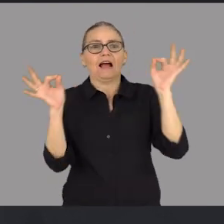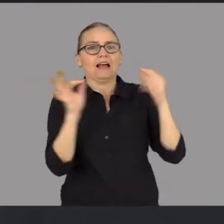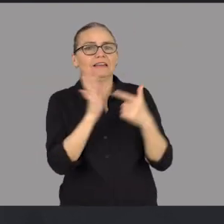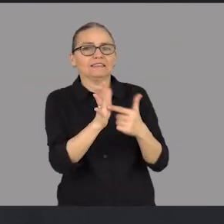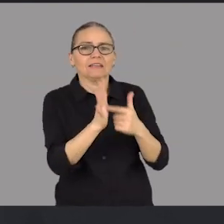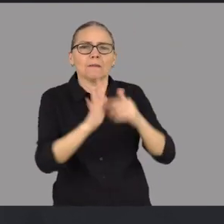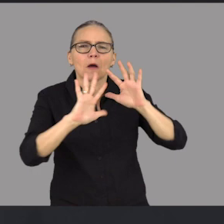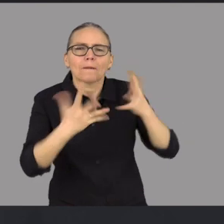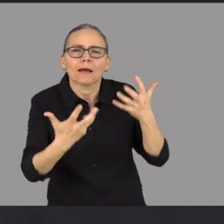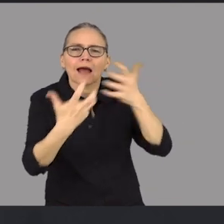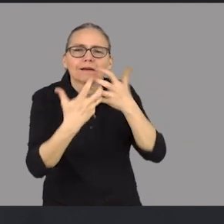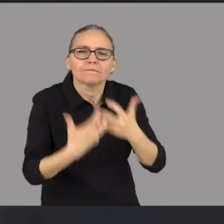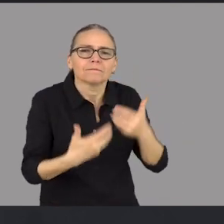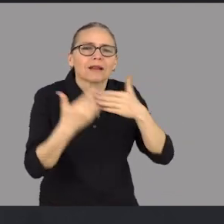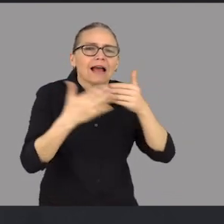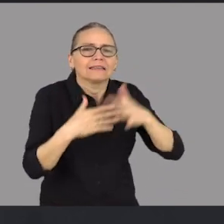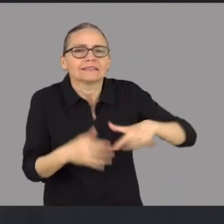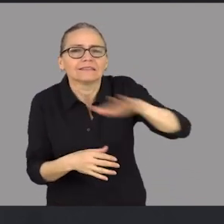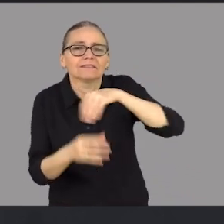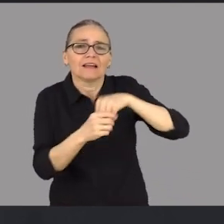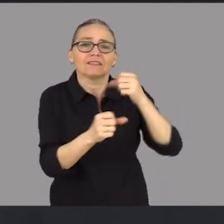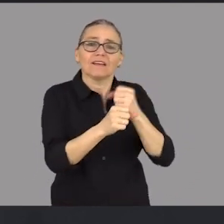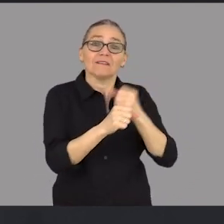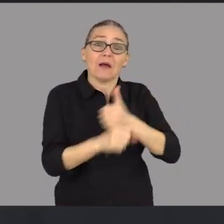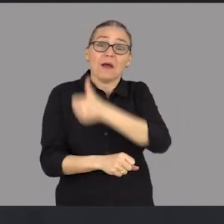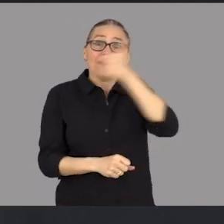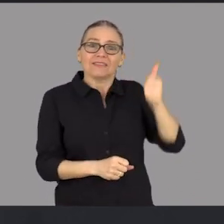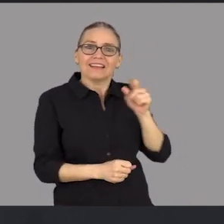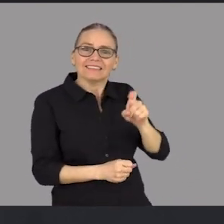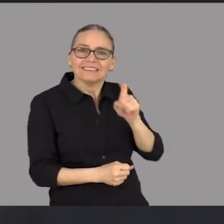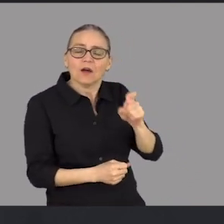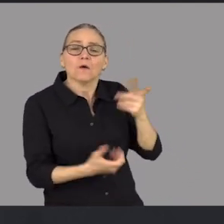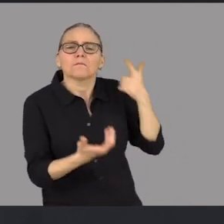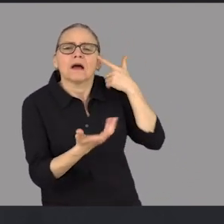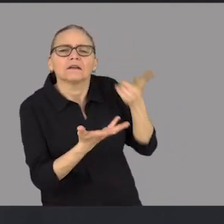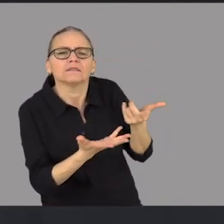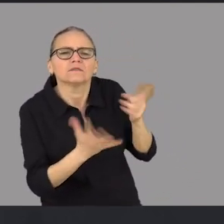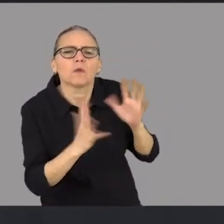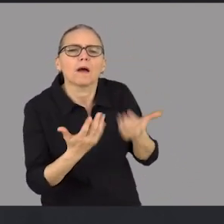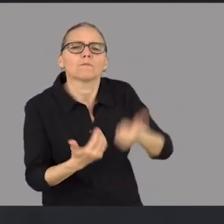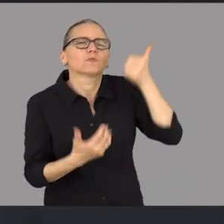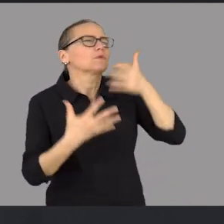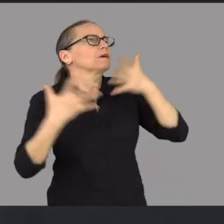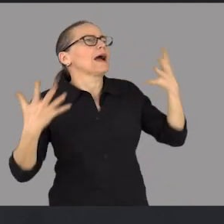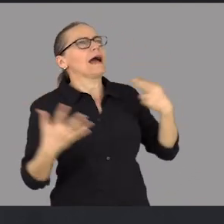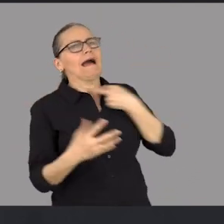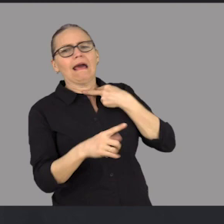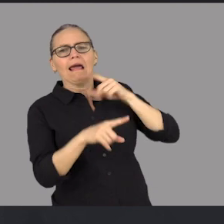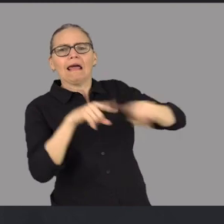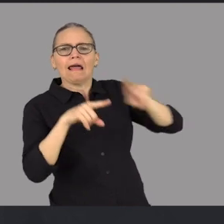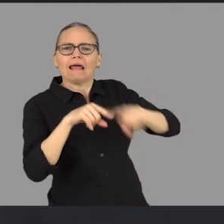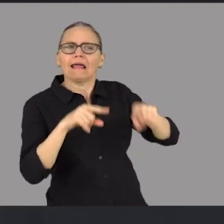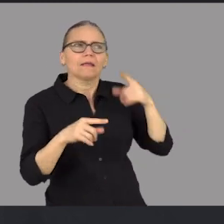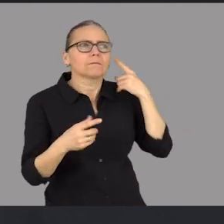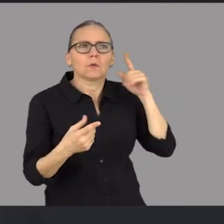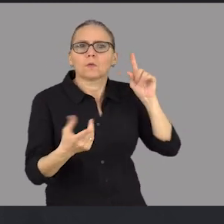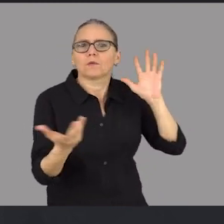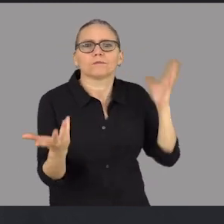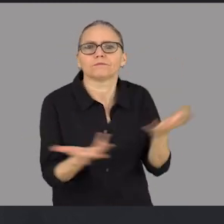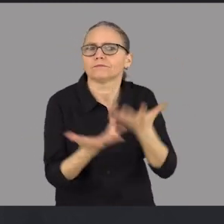Thanks so much, Dave. What a great example there of, what in terms of the breadth of accommodations and what they could look like in a